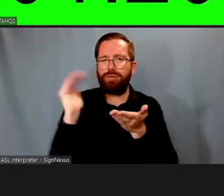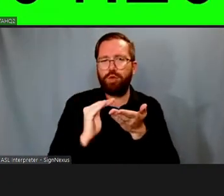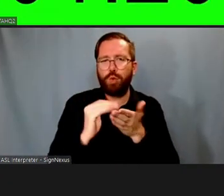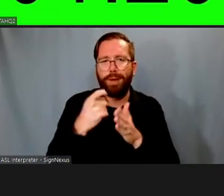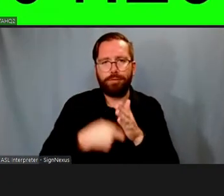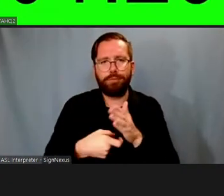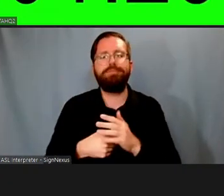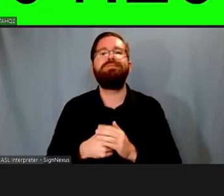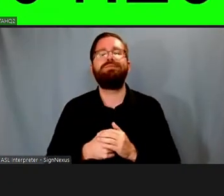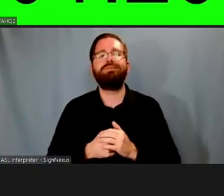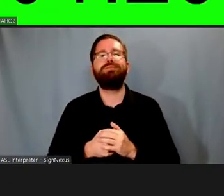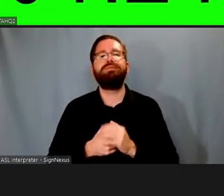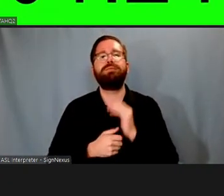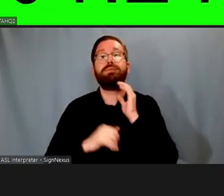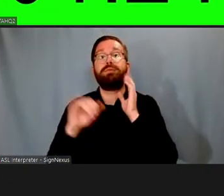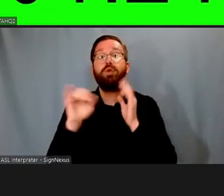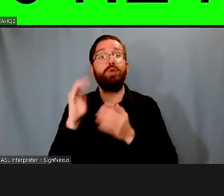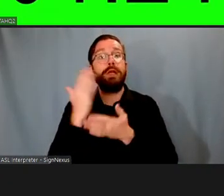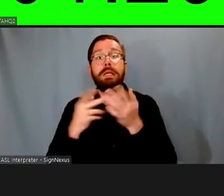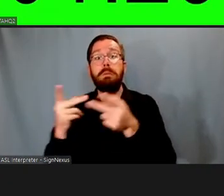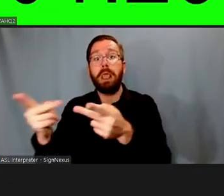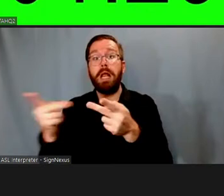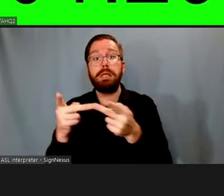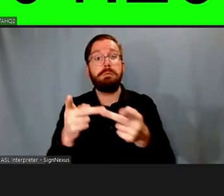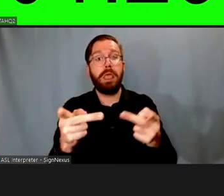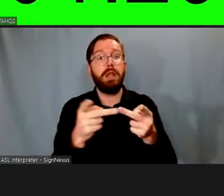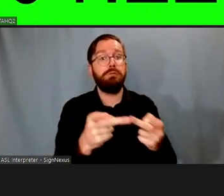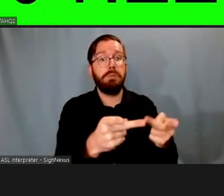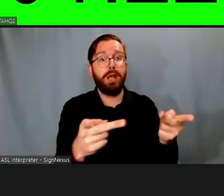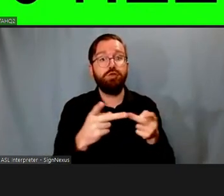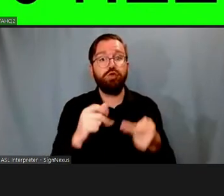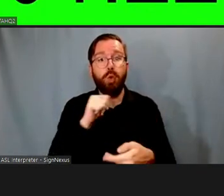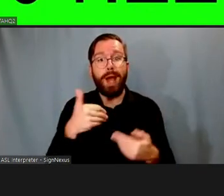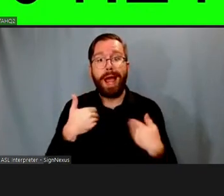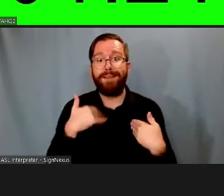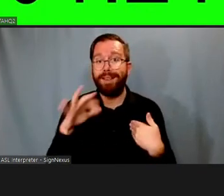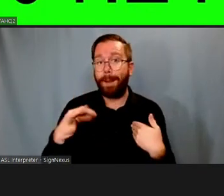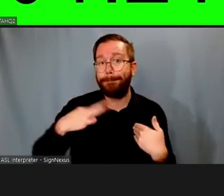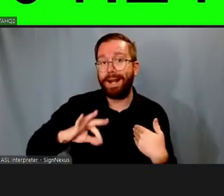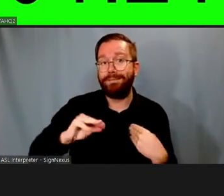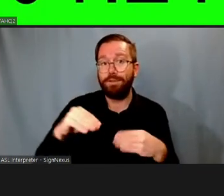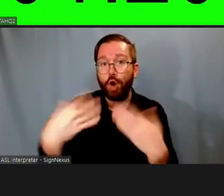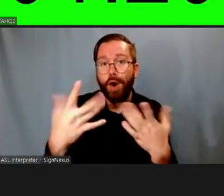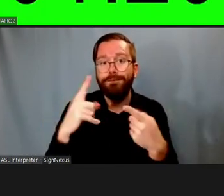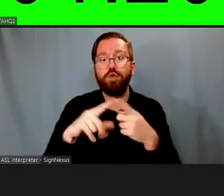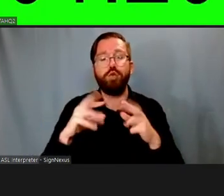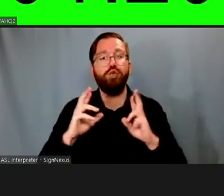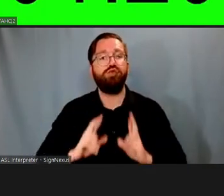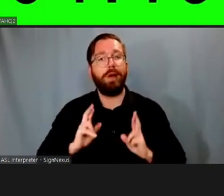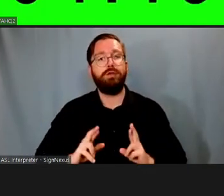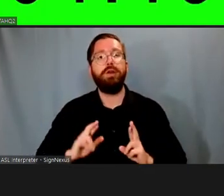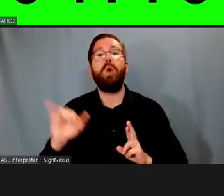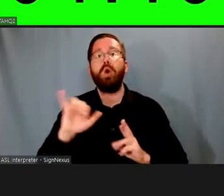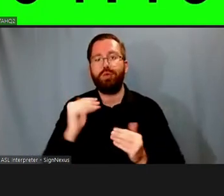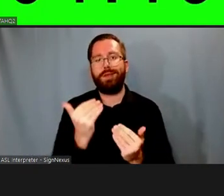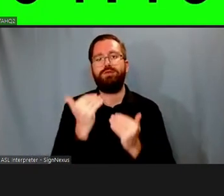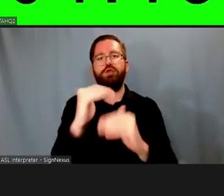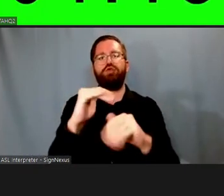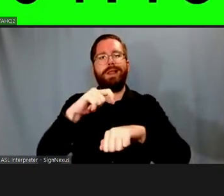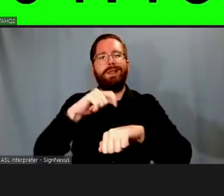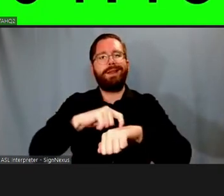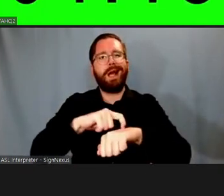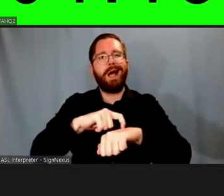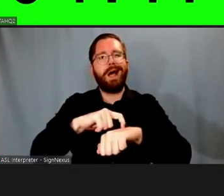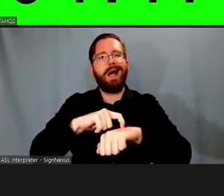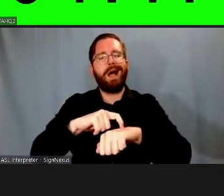places that don't offer these benefits to residents they do restrict the timing of the fees being